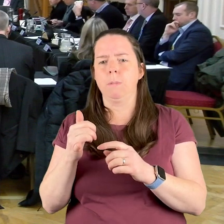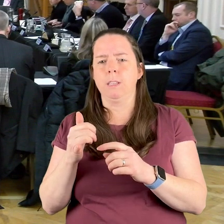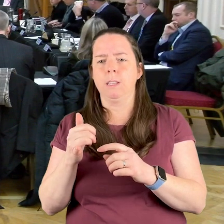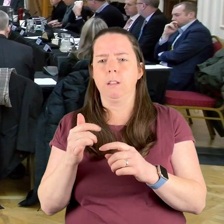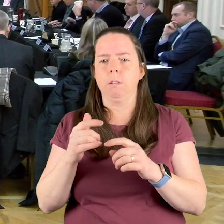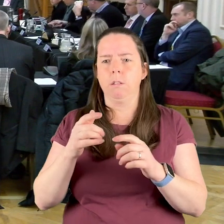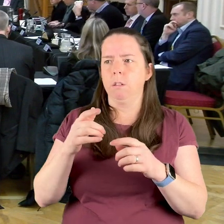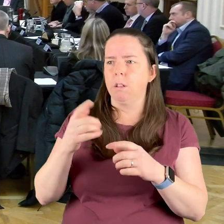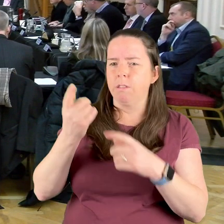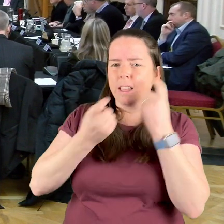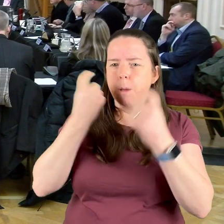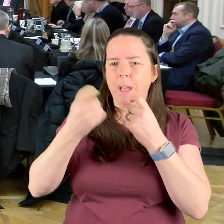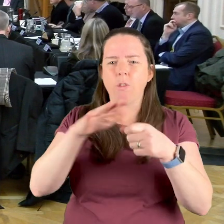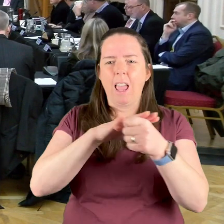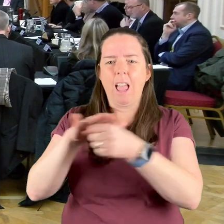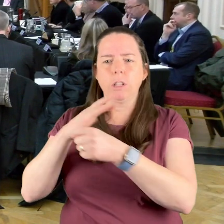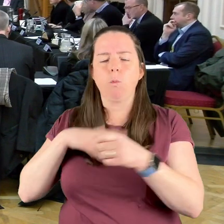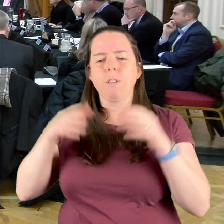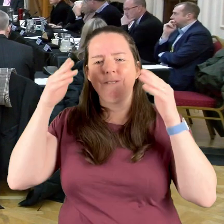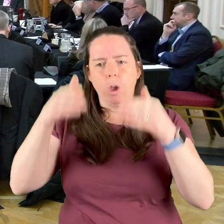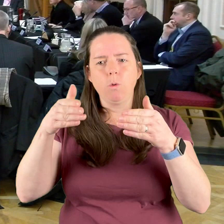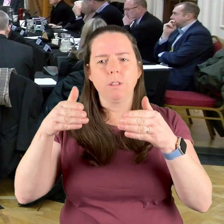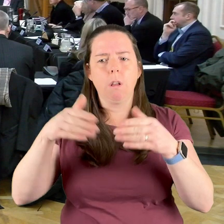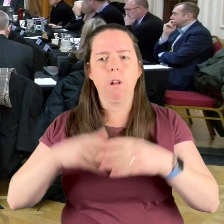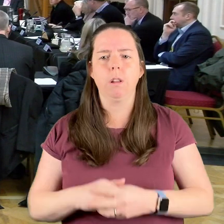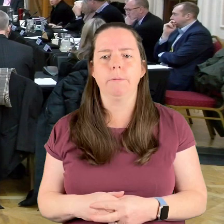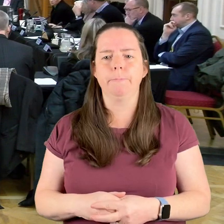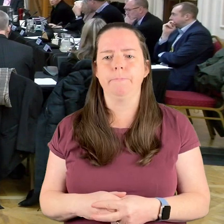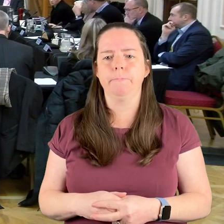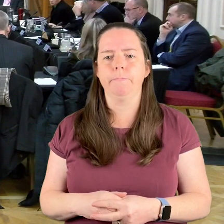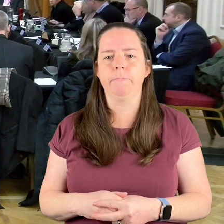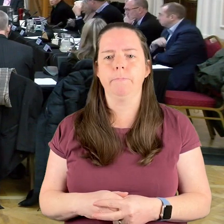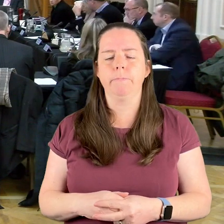to the future board with some of the areas that we want to focus on as a system.